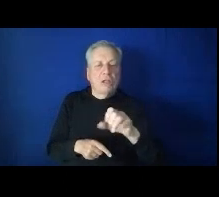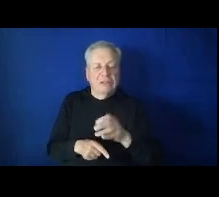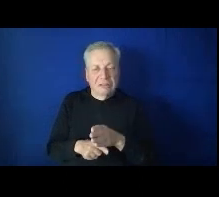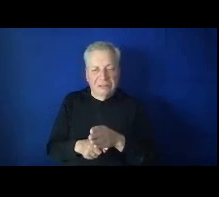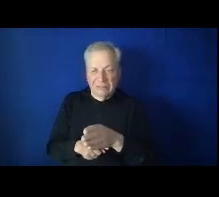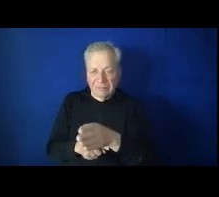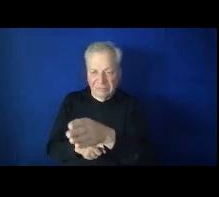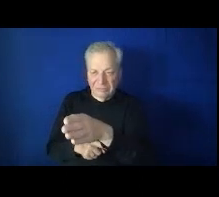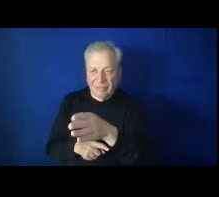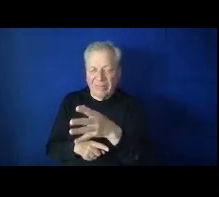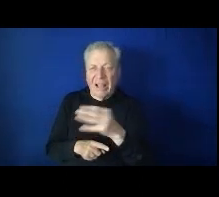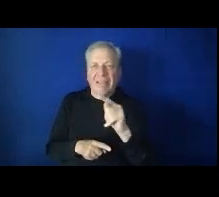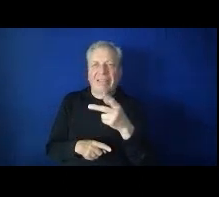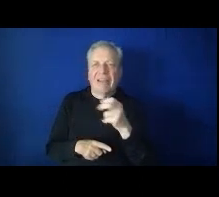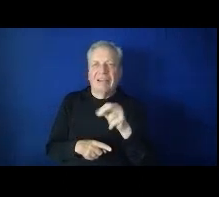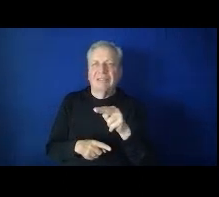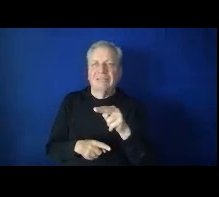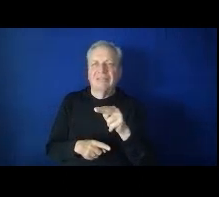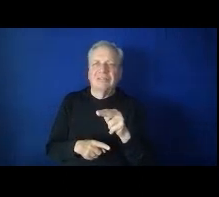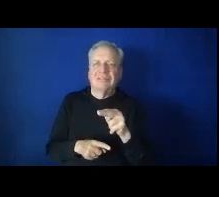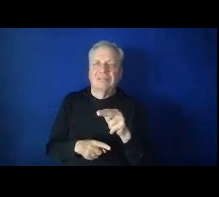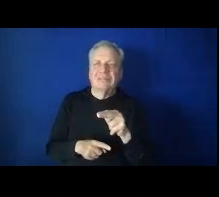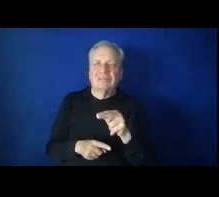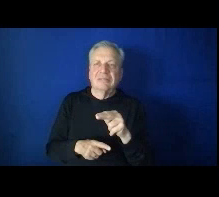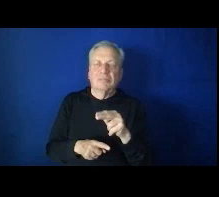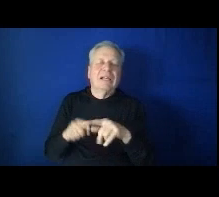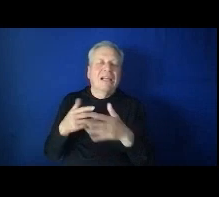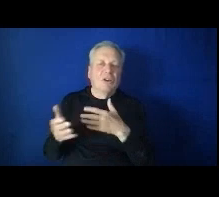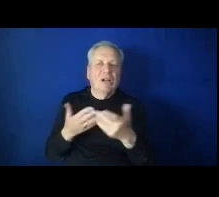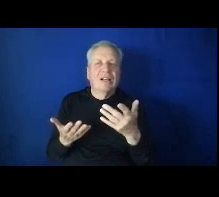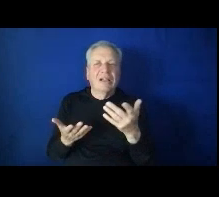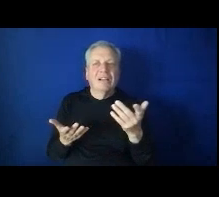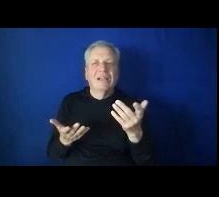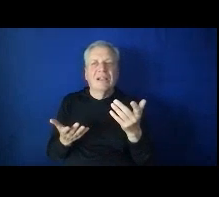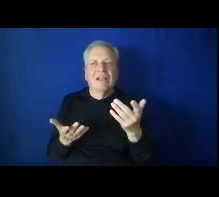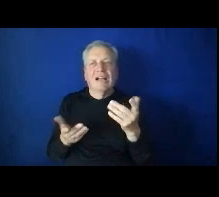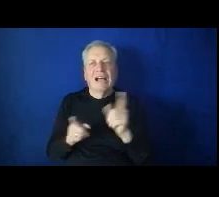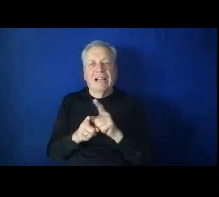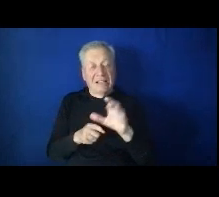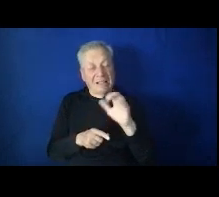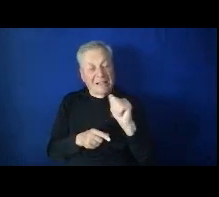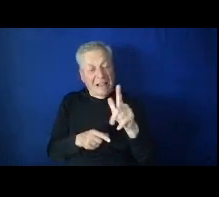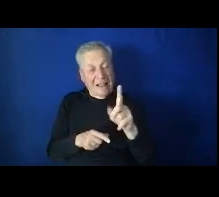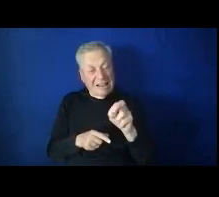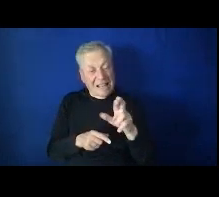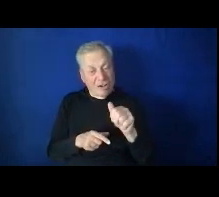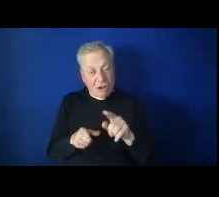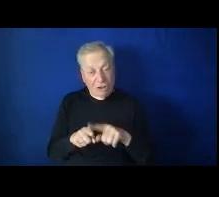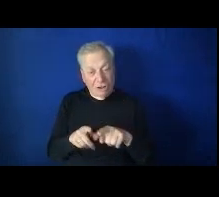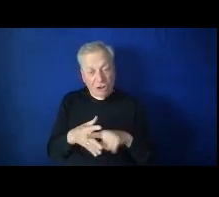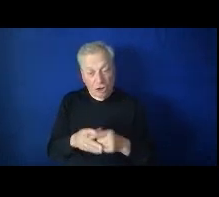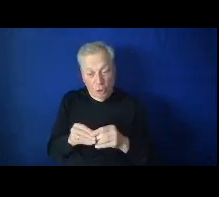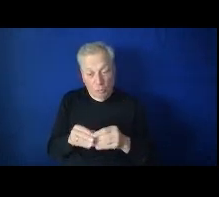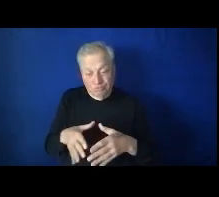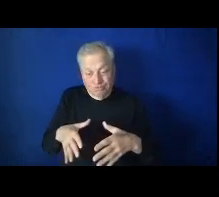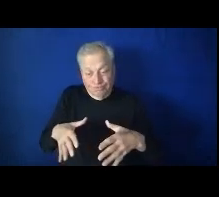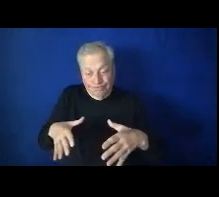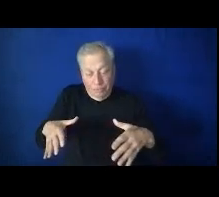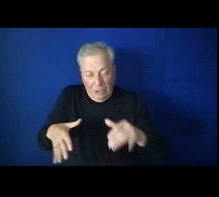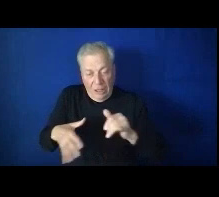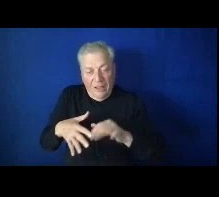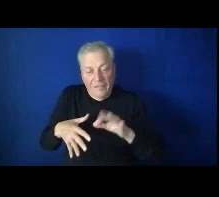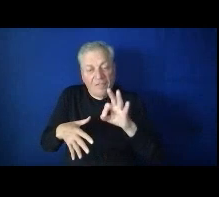then or anyway, so sorry, it's the opposite. As the caldera inflates, it causes space for fluids to be sucked